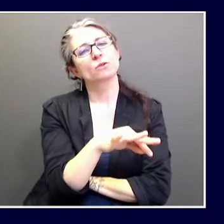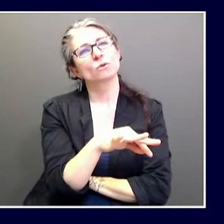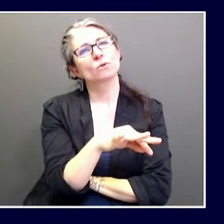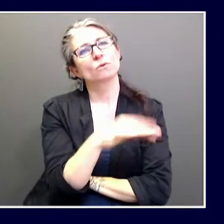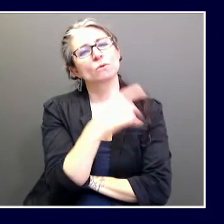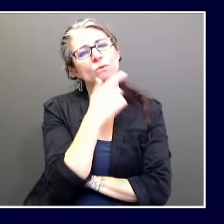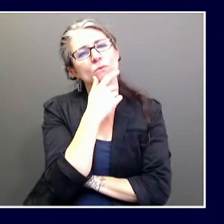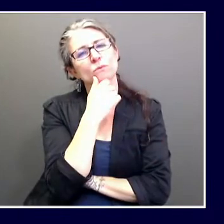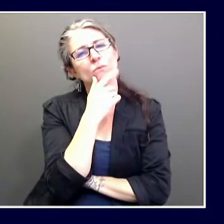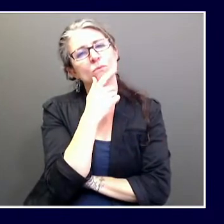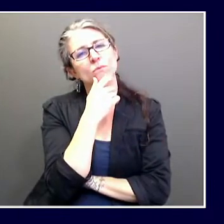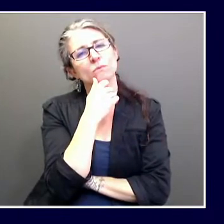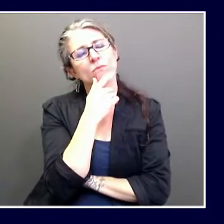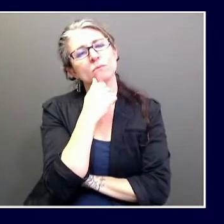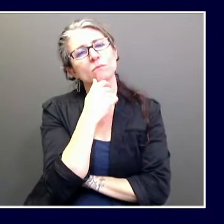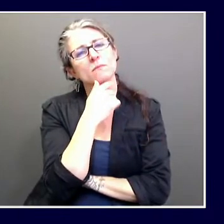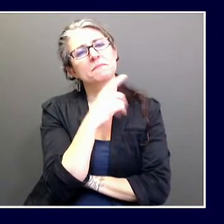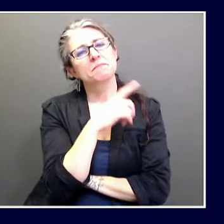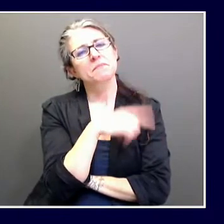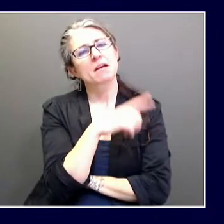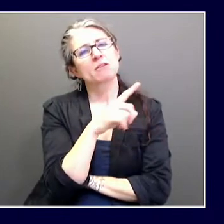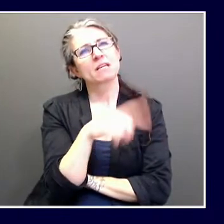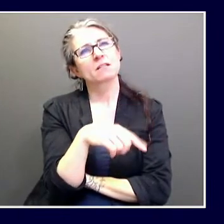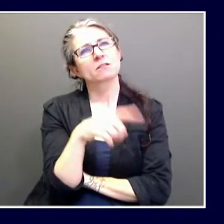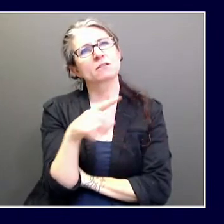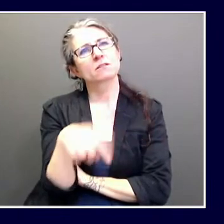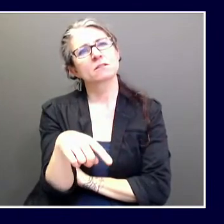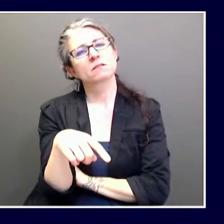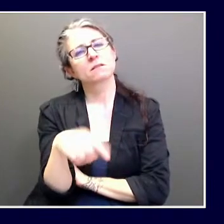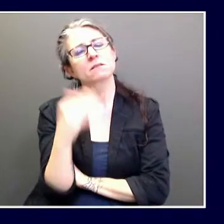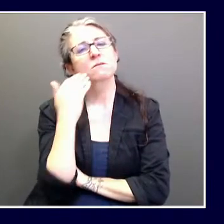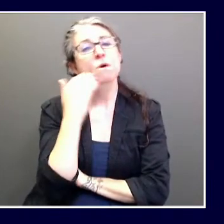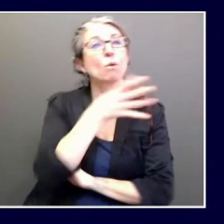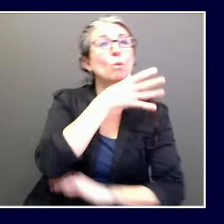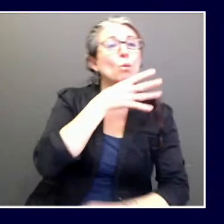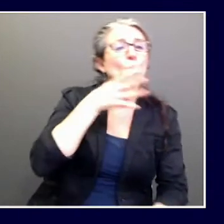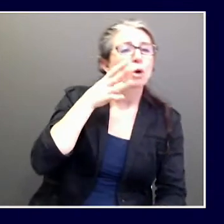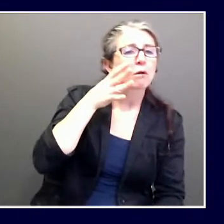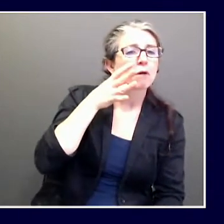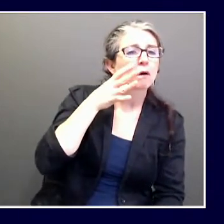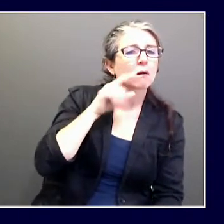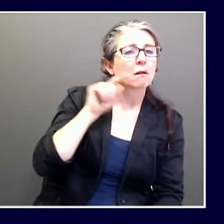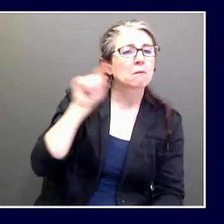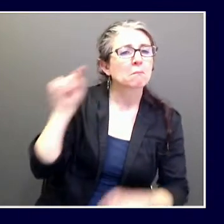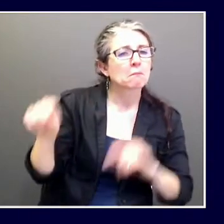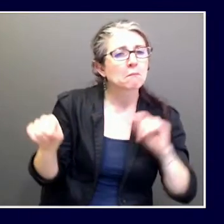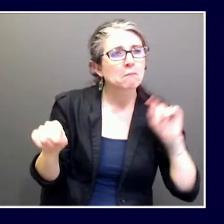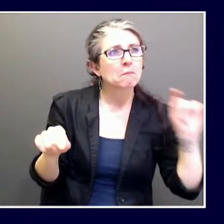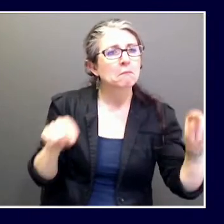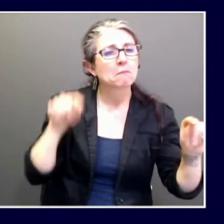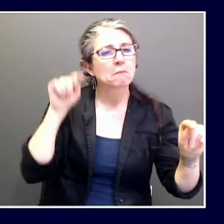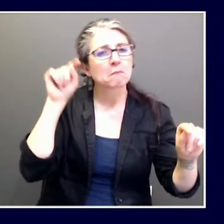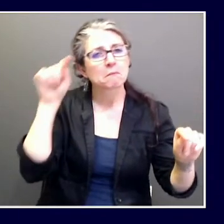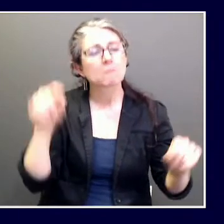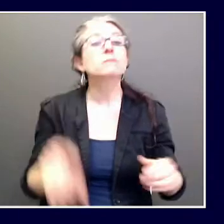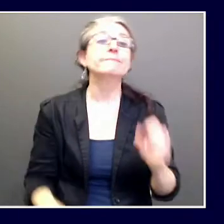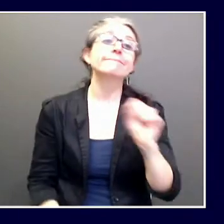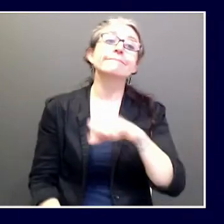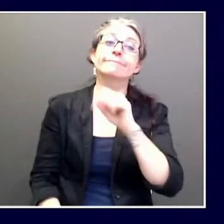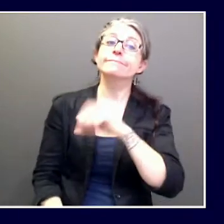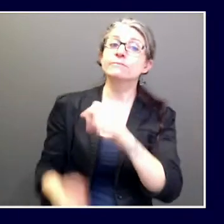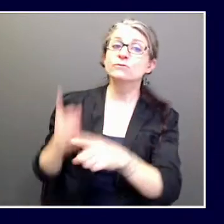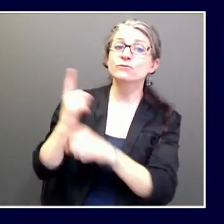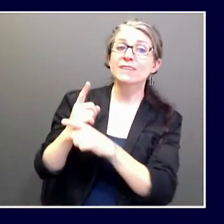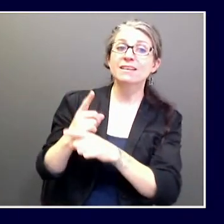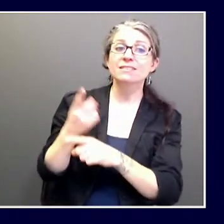particularly in rural areas. That's true. The bulk of hospitalizations over the past 2 weeks comprise